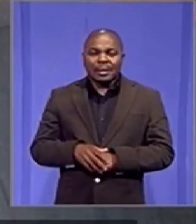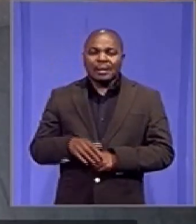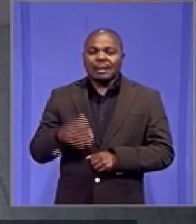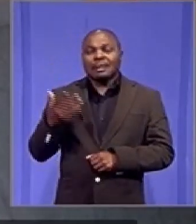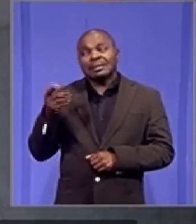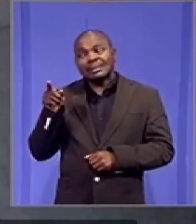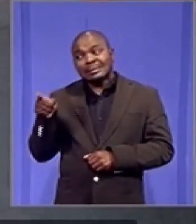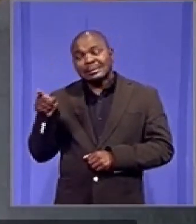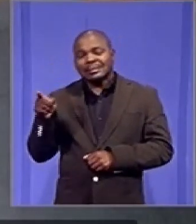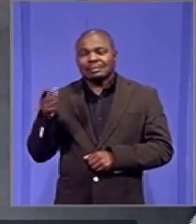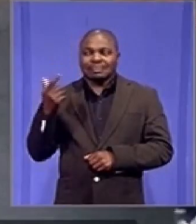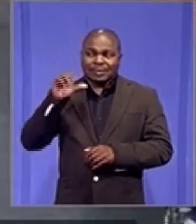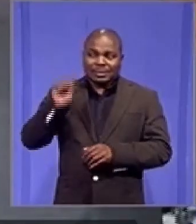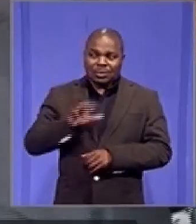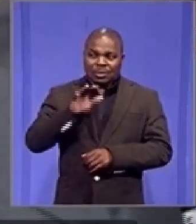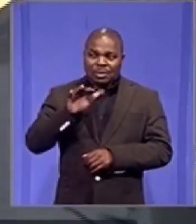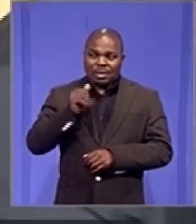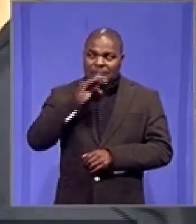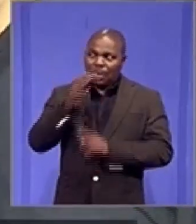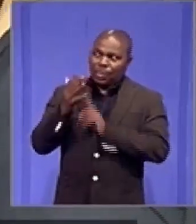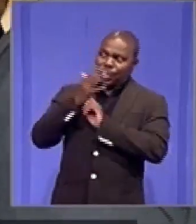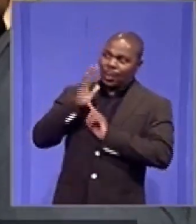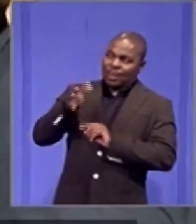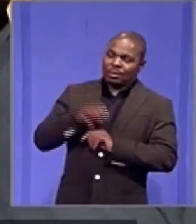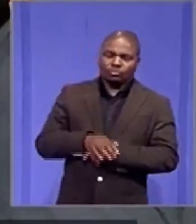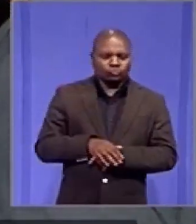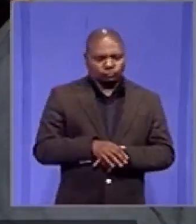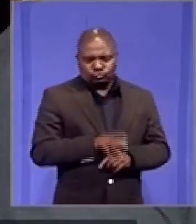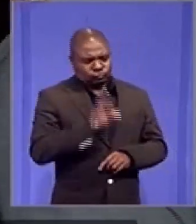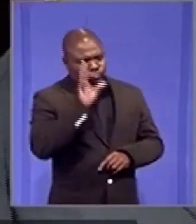feketsa Aforika Borwa?